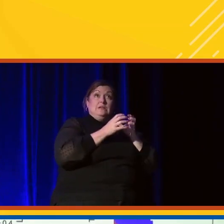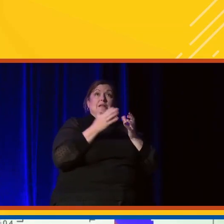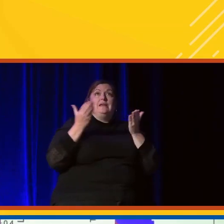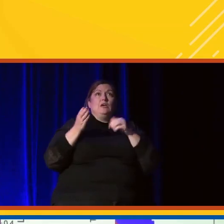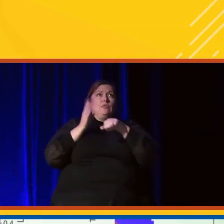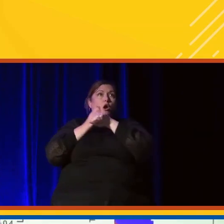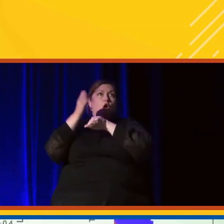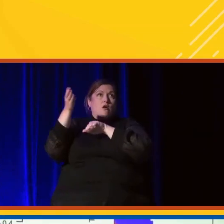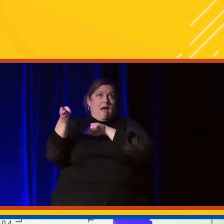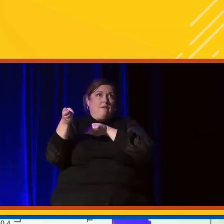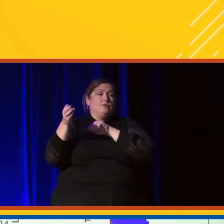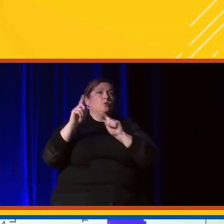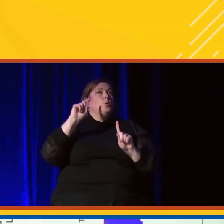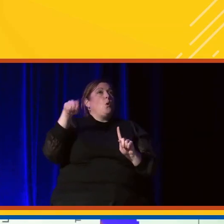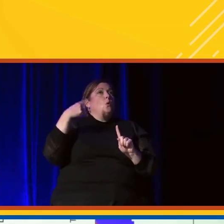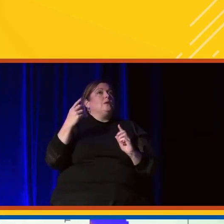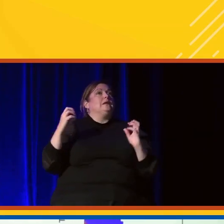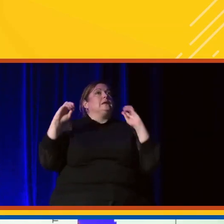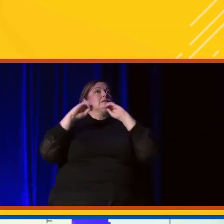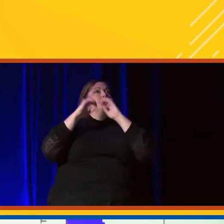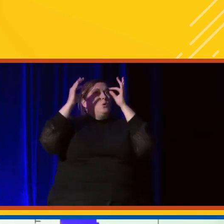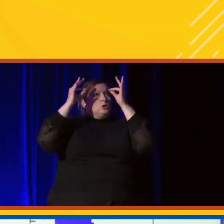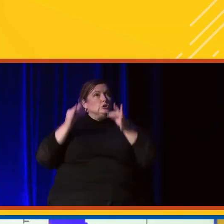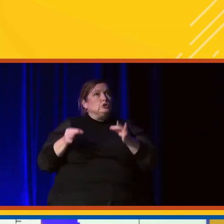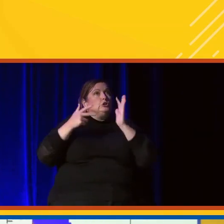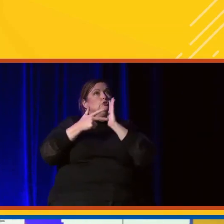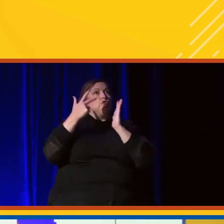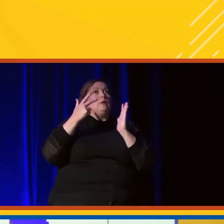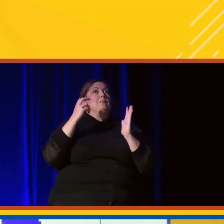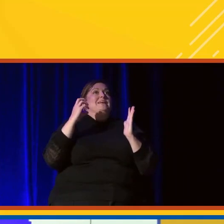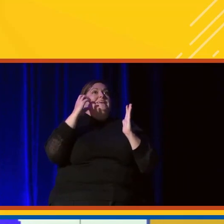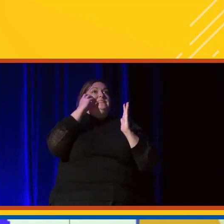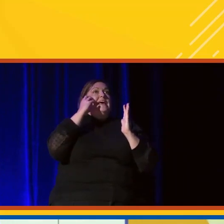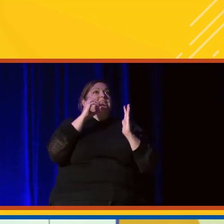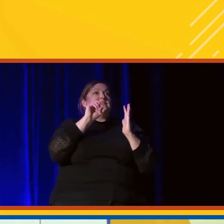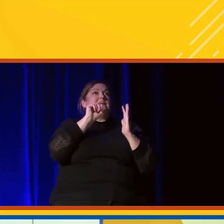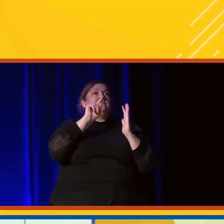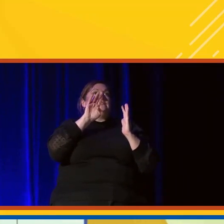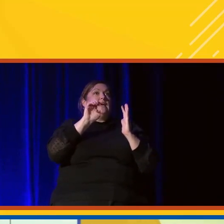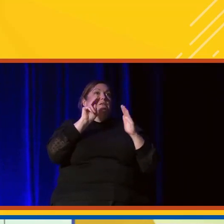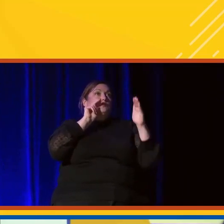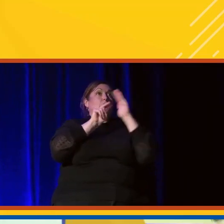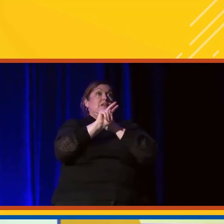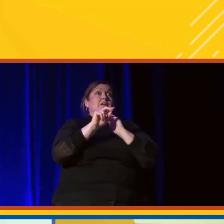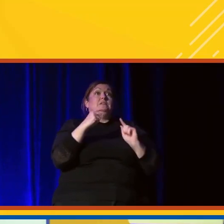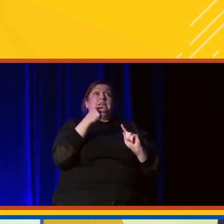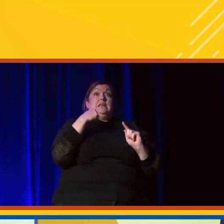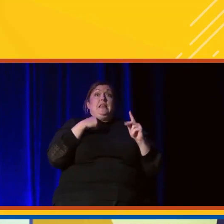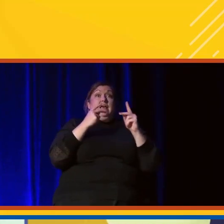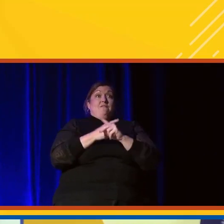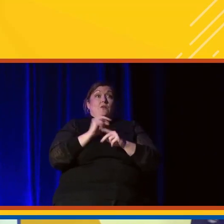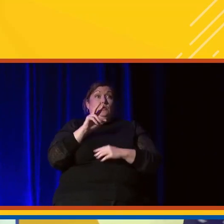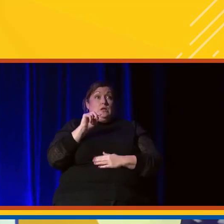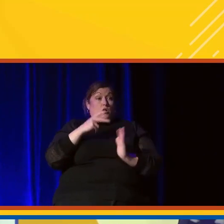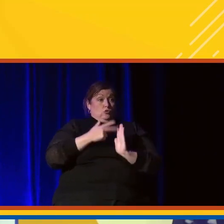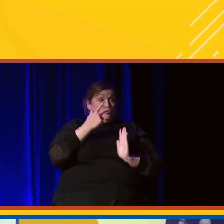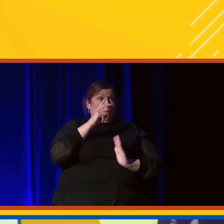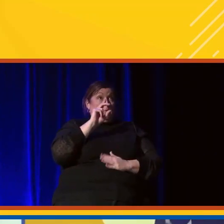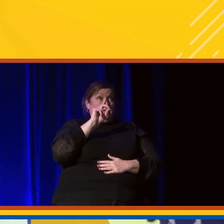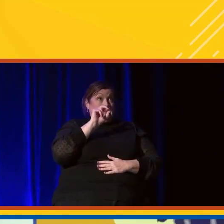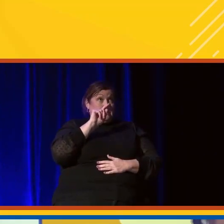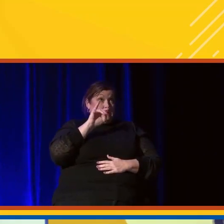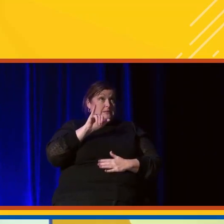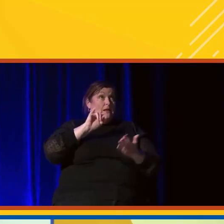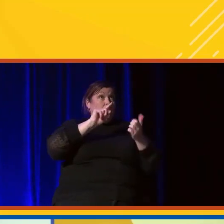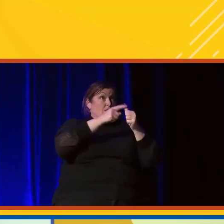they are after. It only gets more certain that it's the triplet density of states that's predictive. So basically it's saying, I figured out it was the triplet density of states the